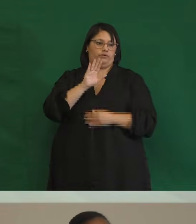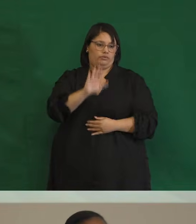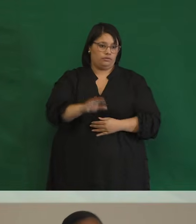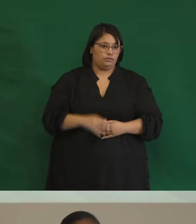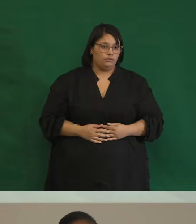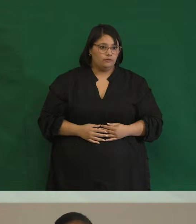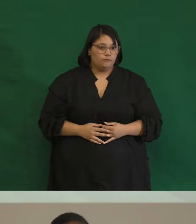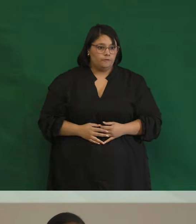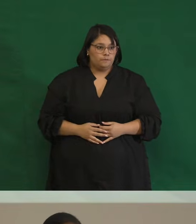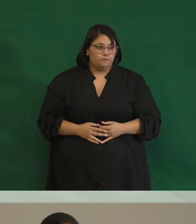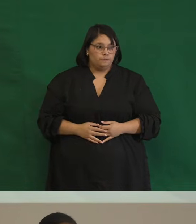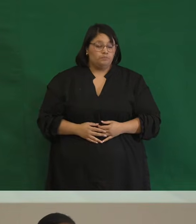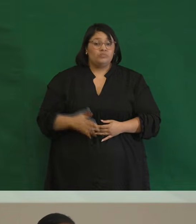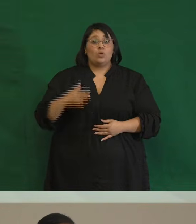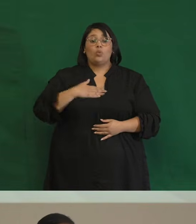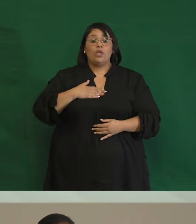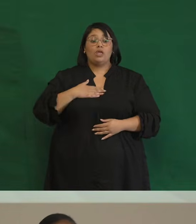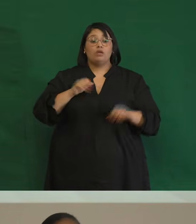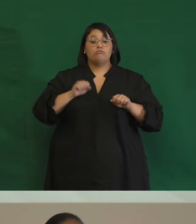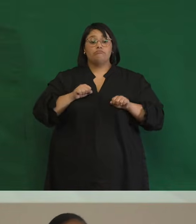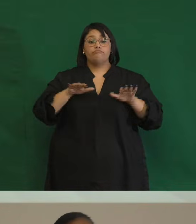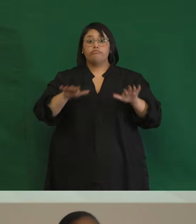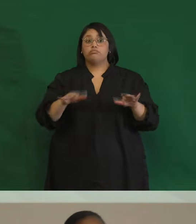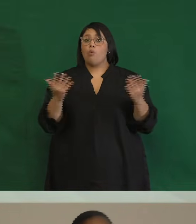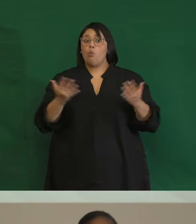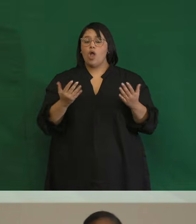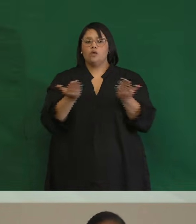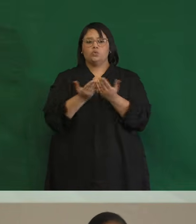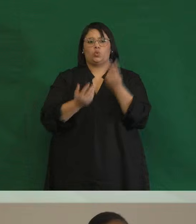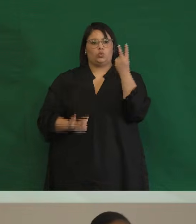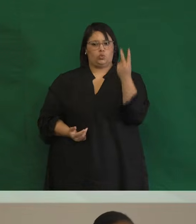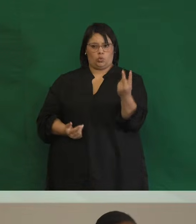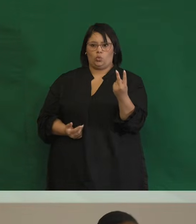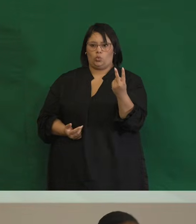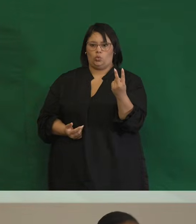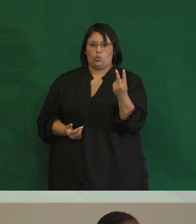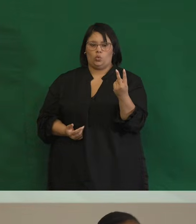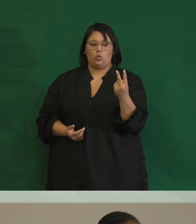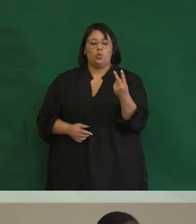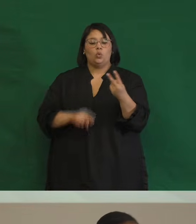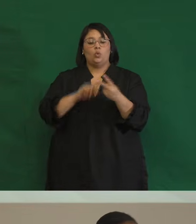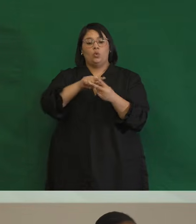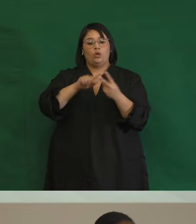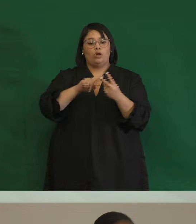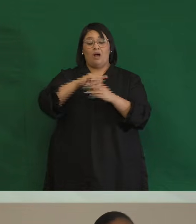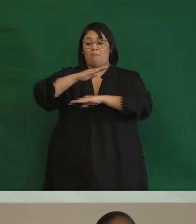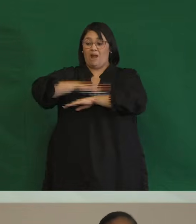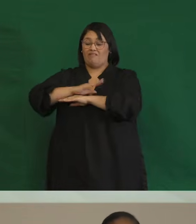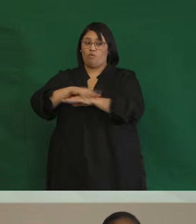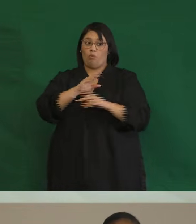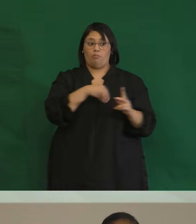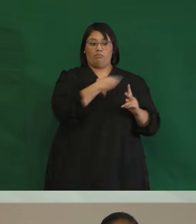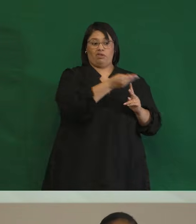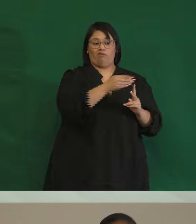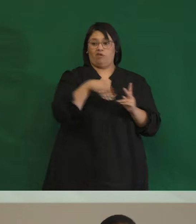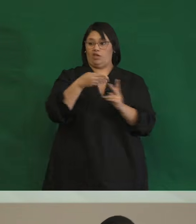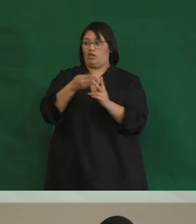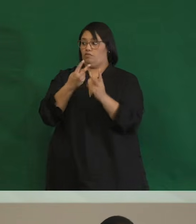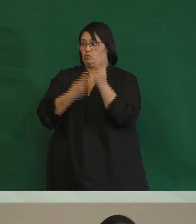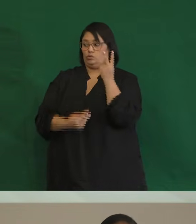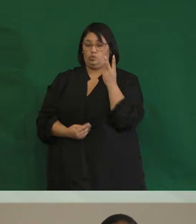We have deployed to 2 schools where we've introduced the learning platform, but when